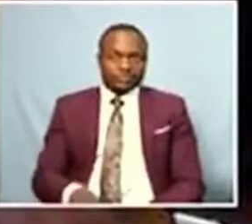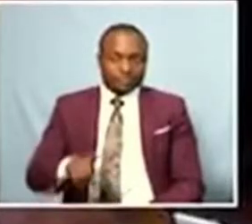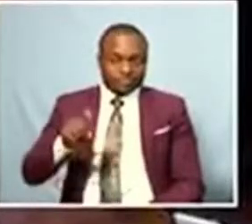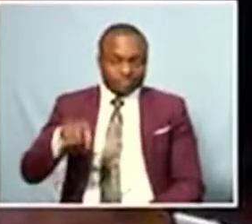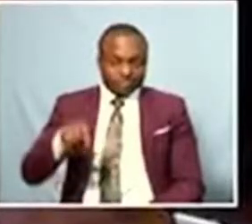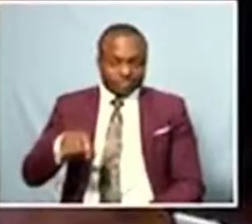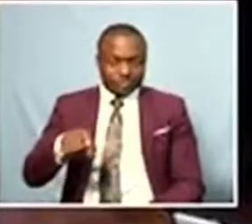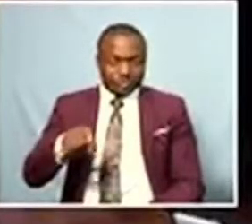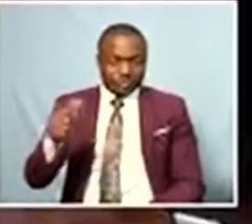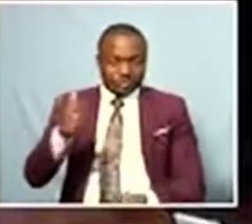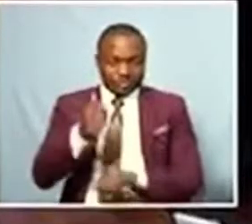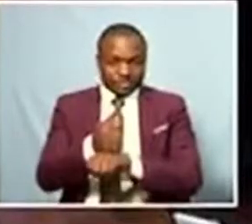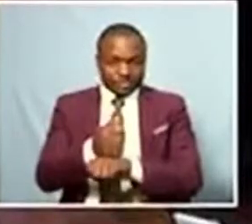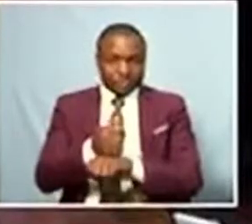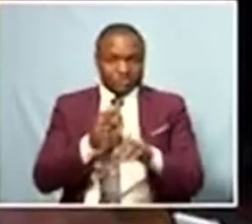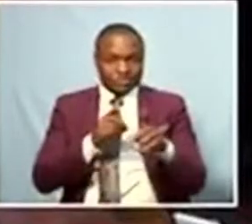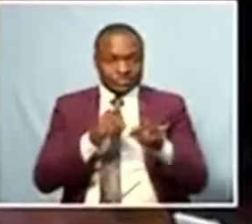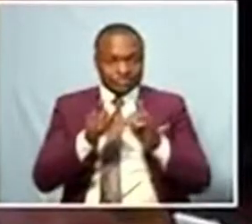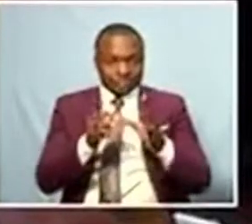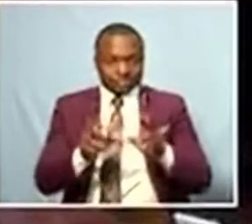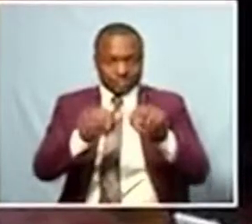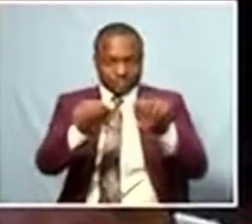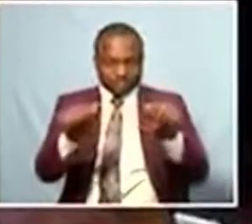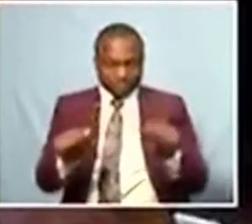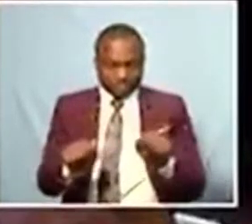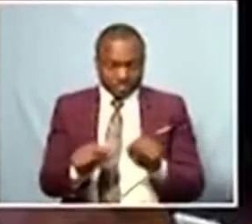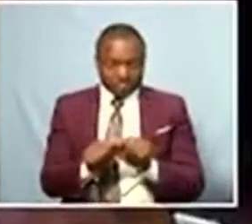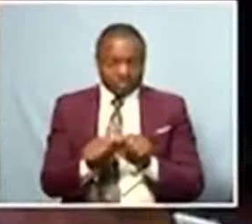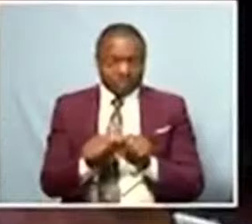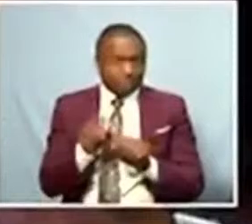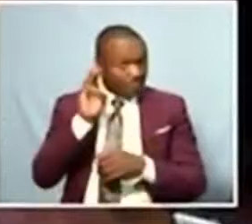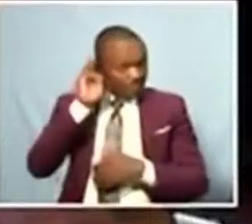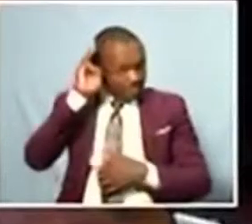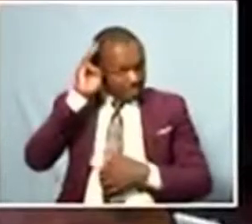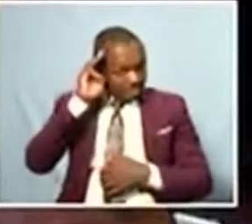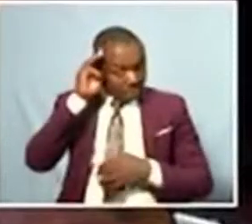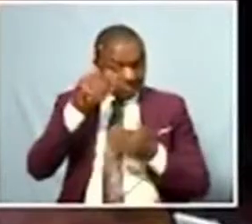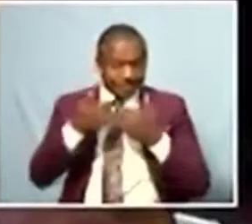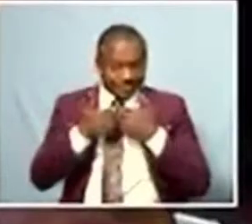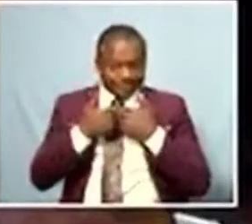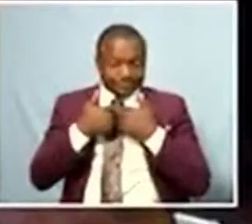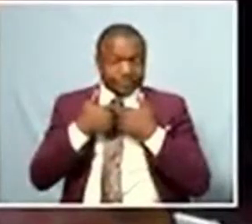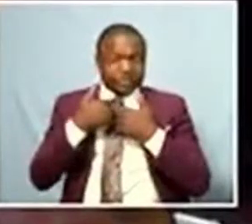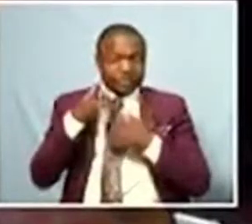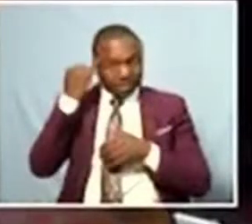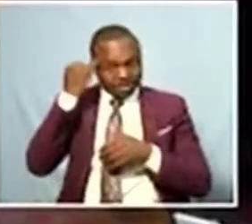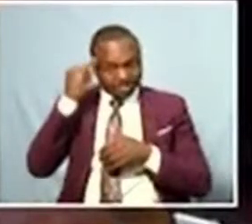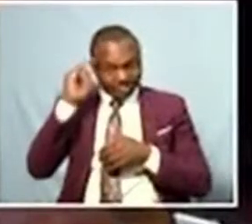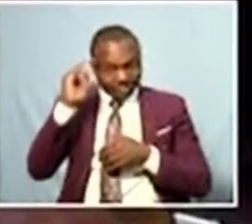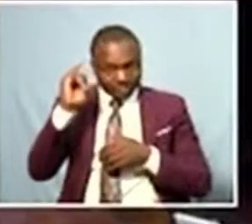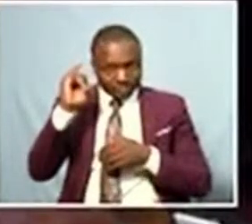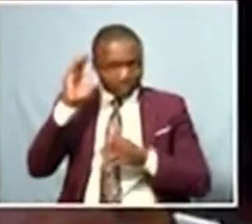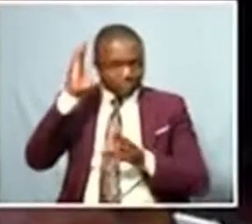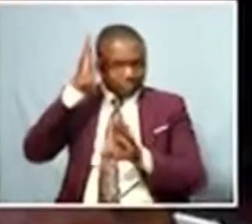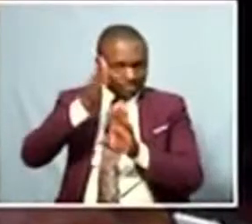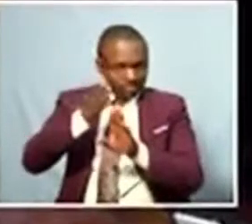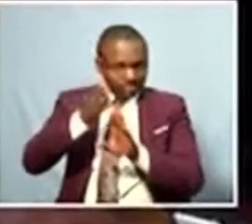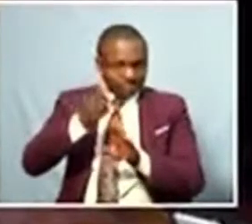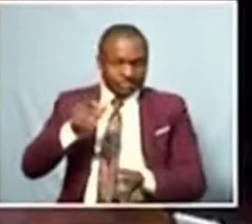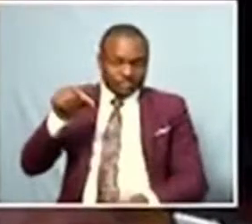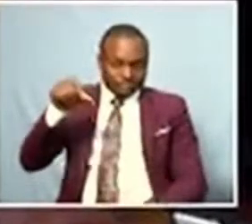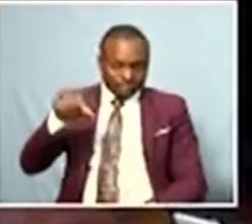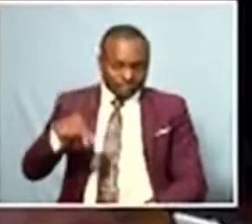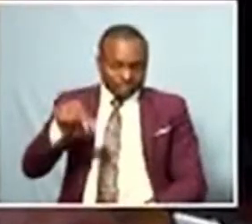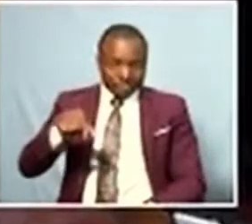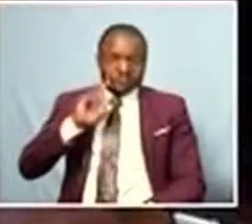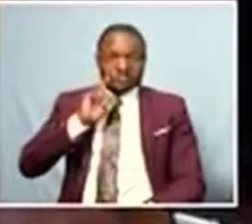as Director General. Honorable Chairperson, the Ministry is of the view that specific qualifications